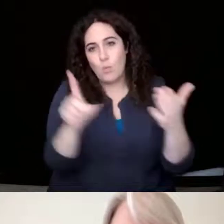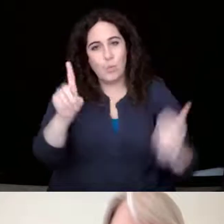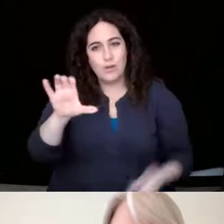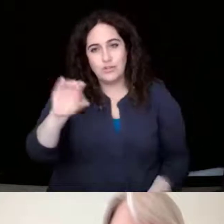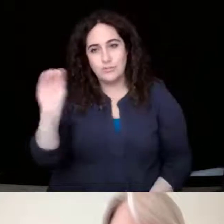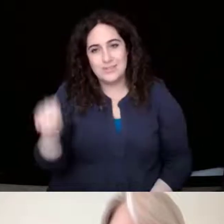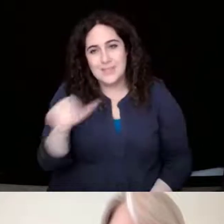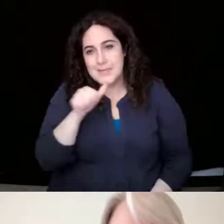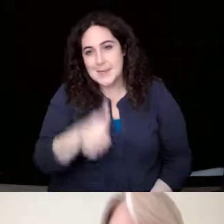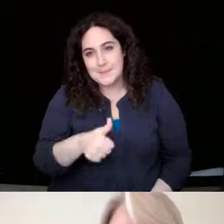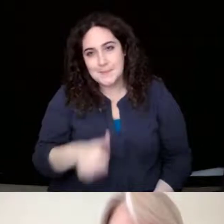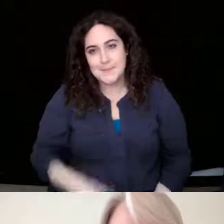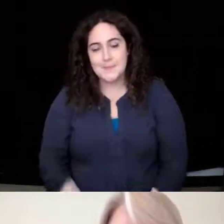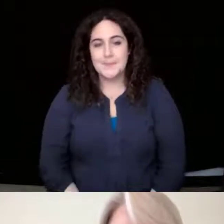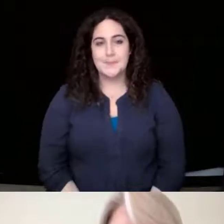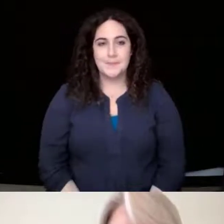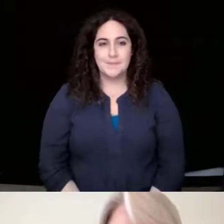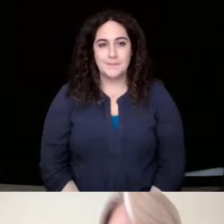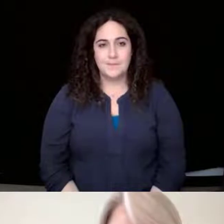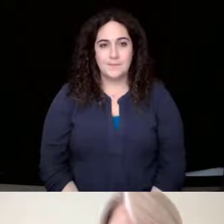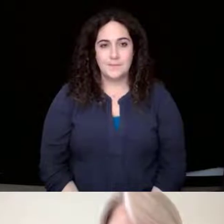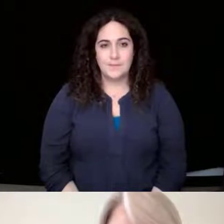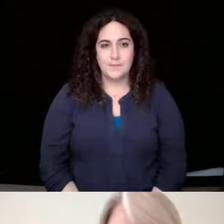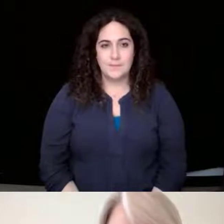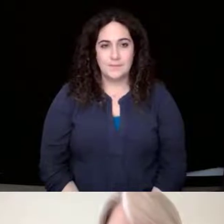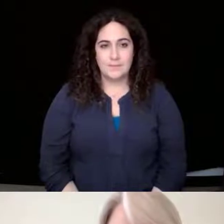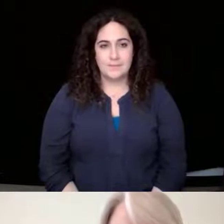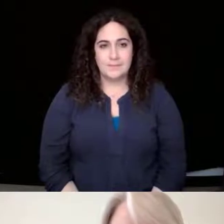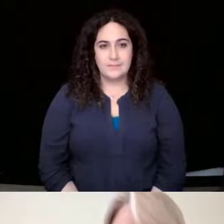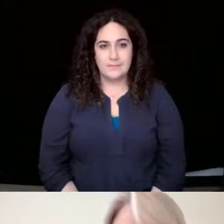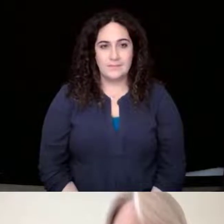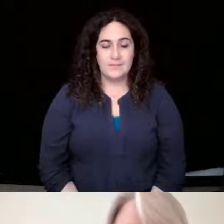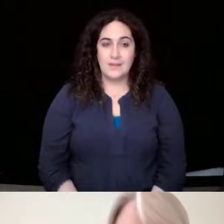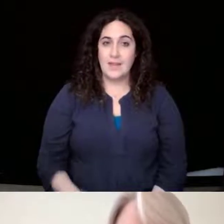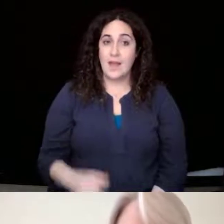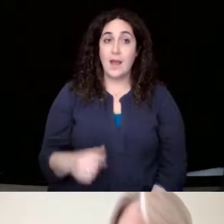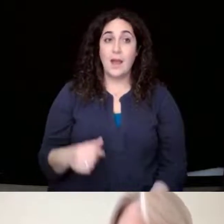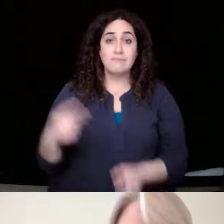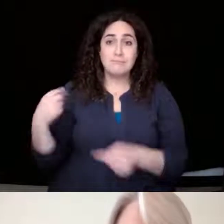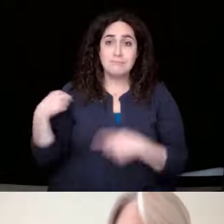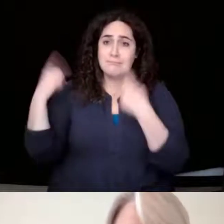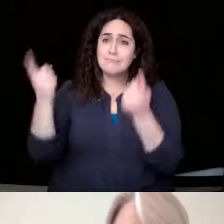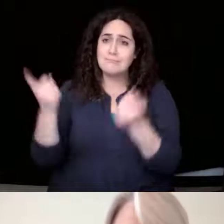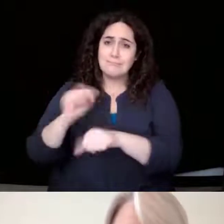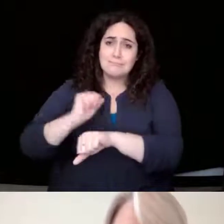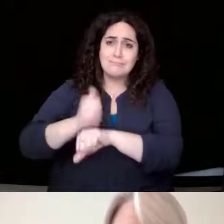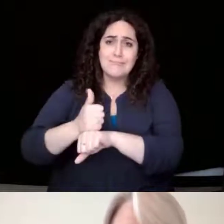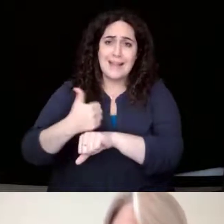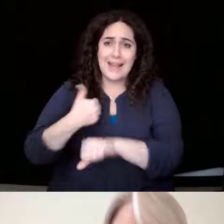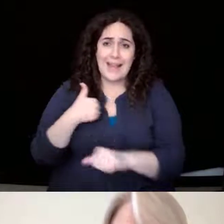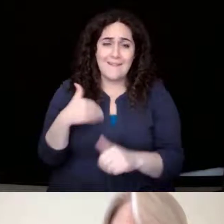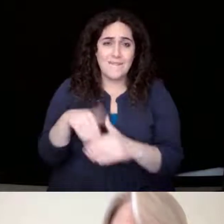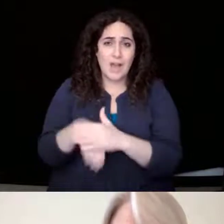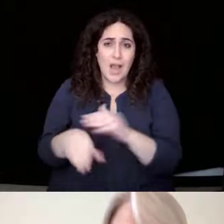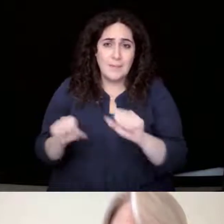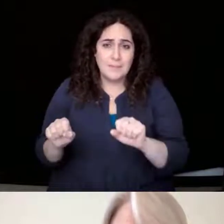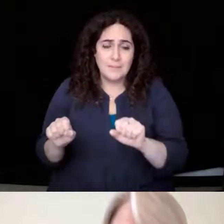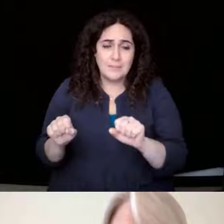And a kind of accommodation that is a well-established accommodation is help from a human